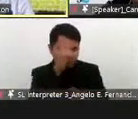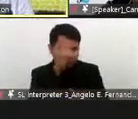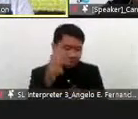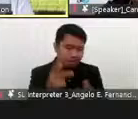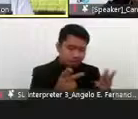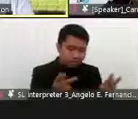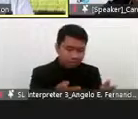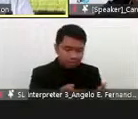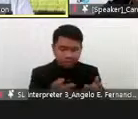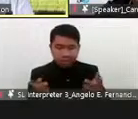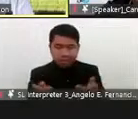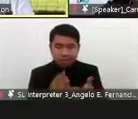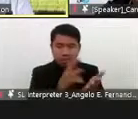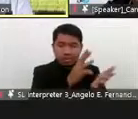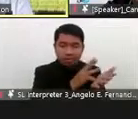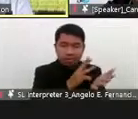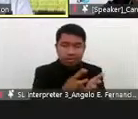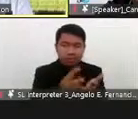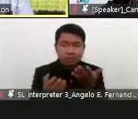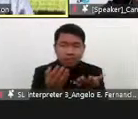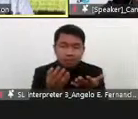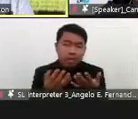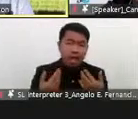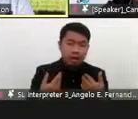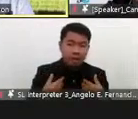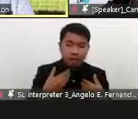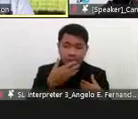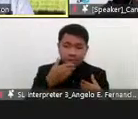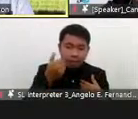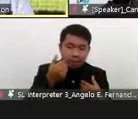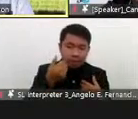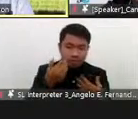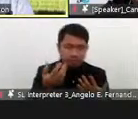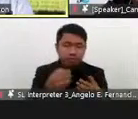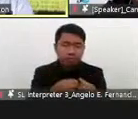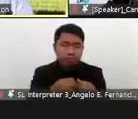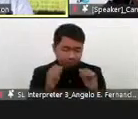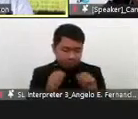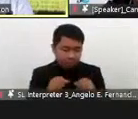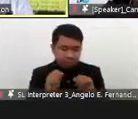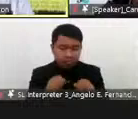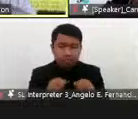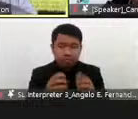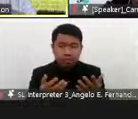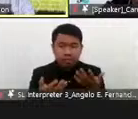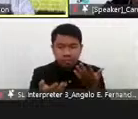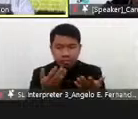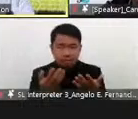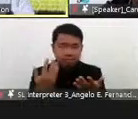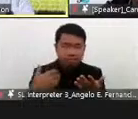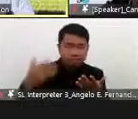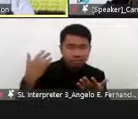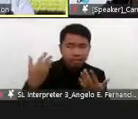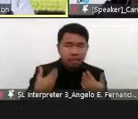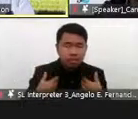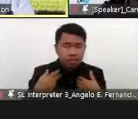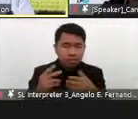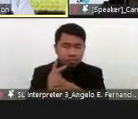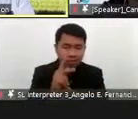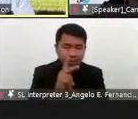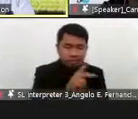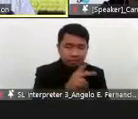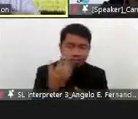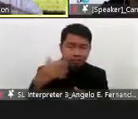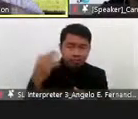have been a period of better climate. People could have grown plants reliably, could have lived on a stable land surface reliably